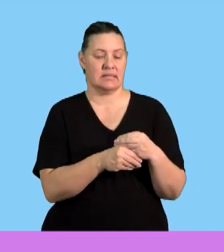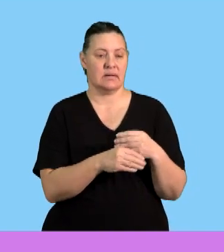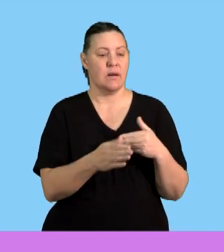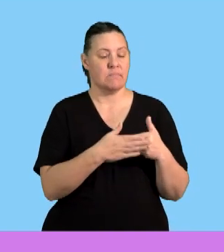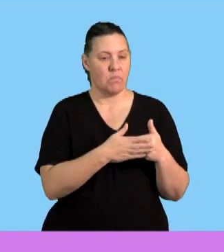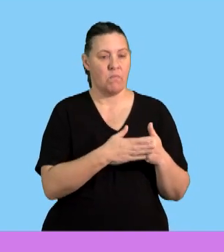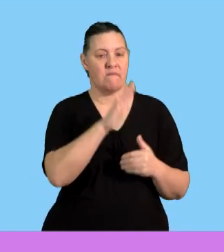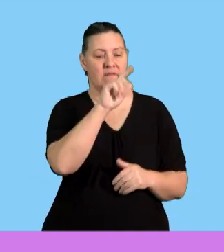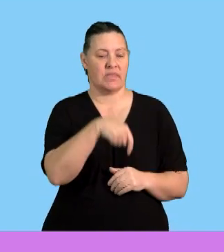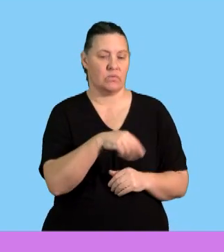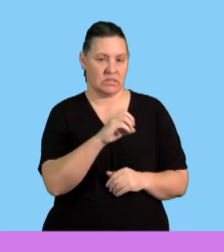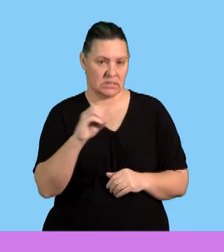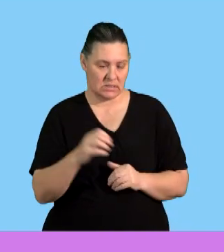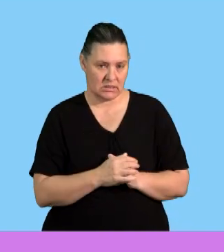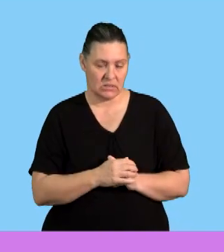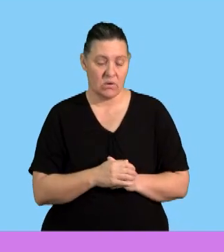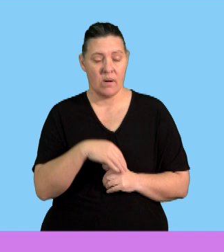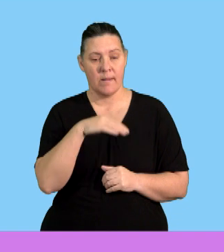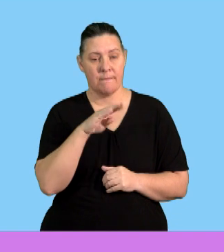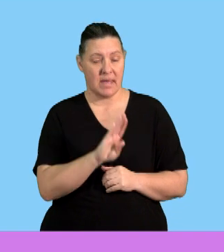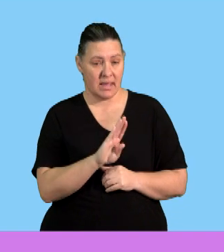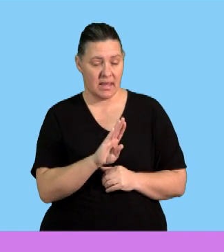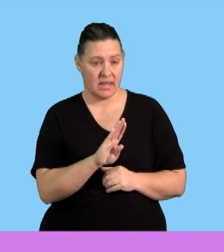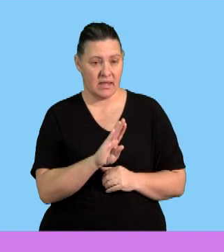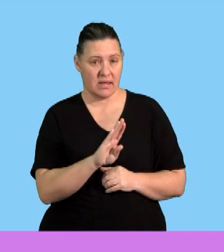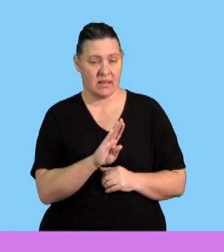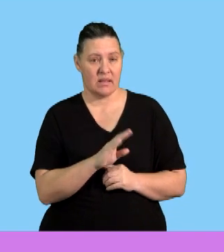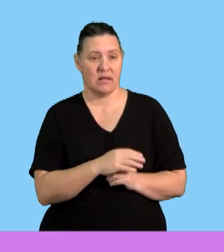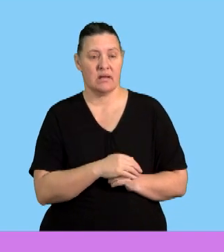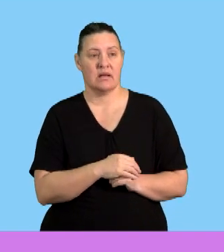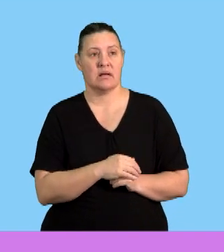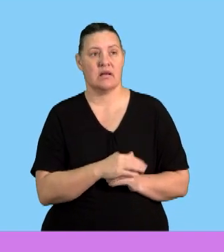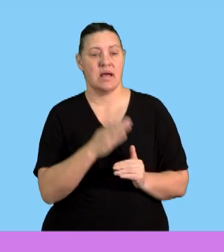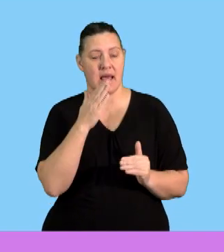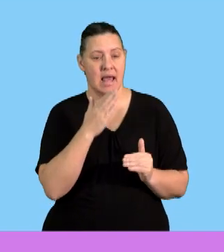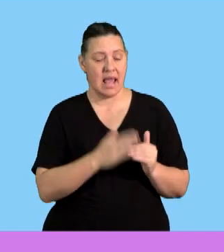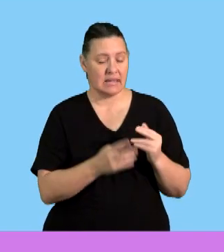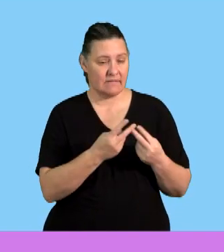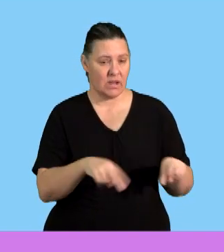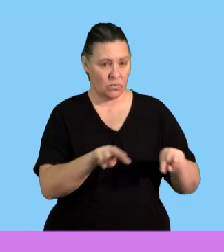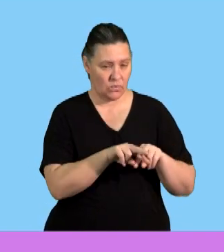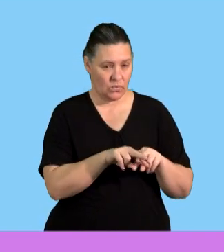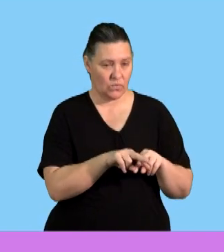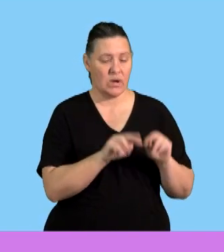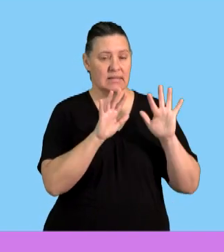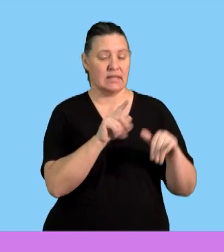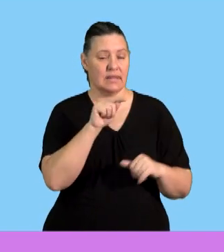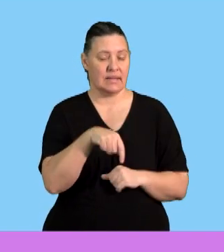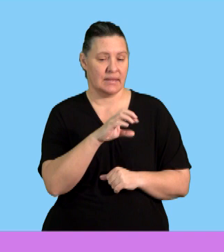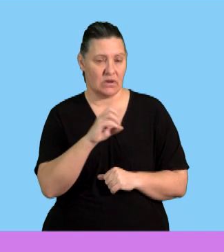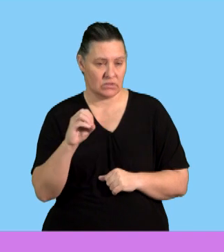another 5,000 Rand. So B is going to be my end value,